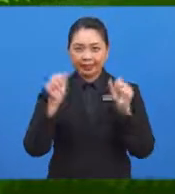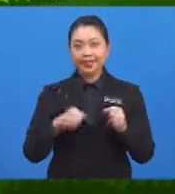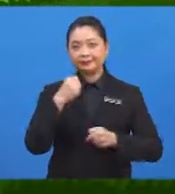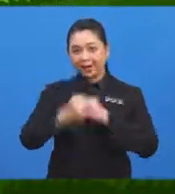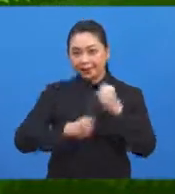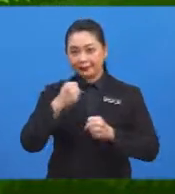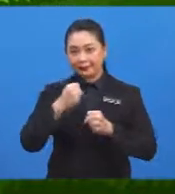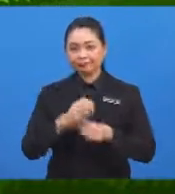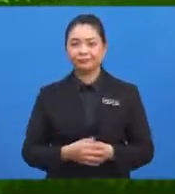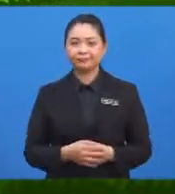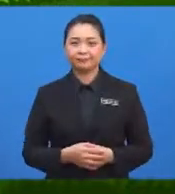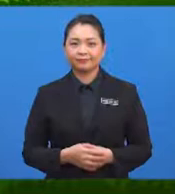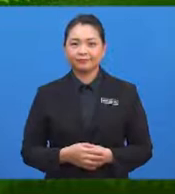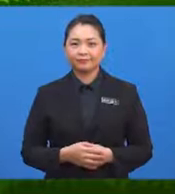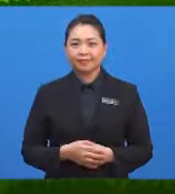I can run.